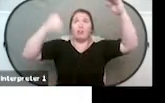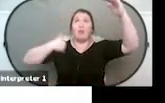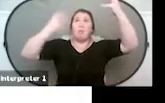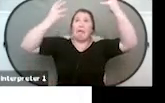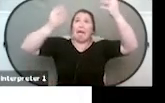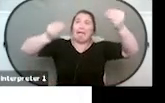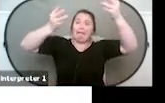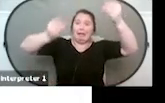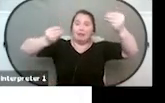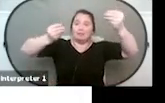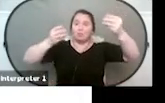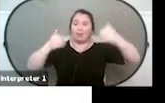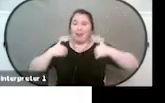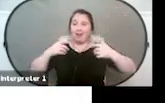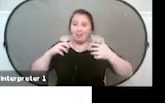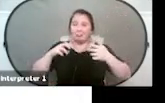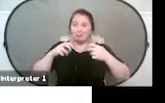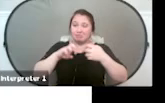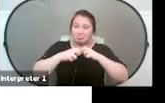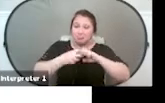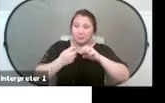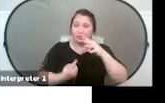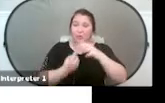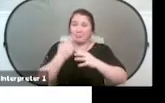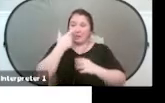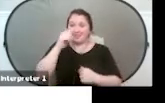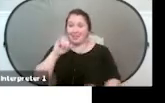from ice and snow that's sitting on the roof.